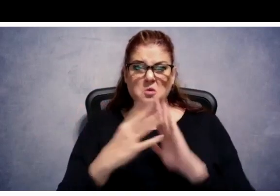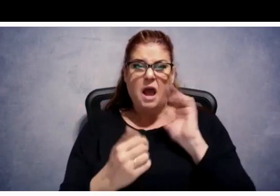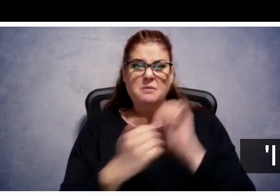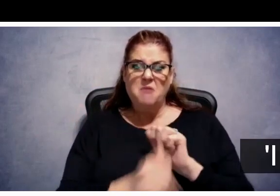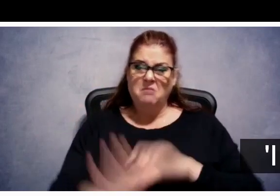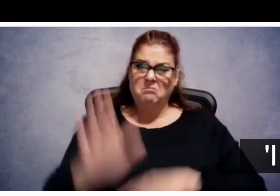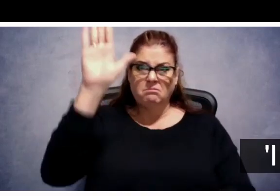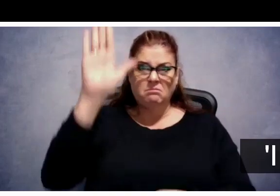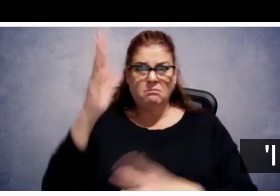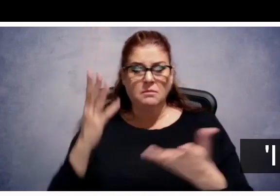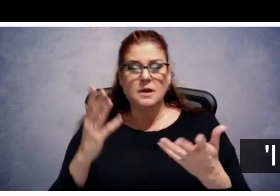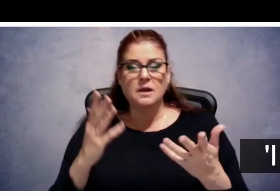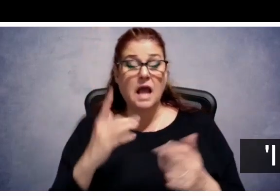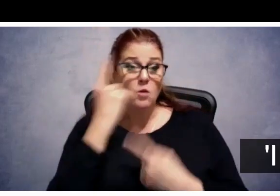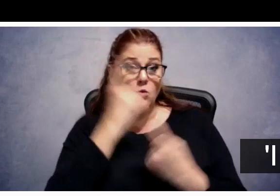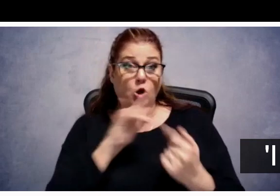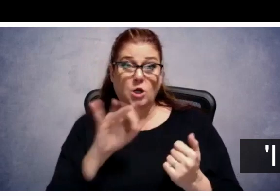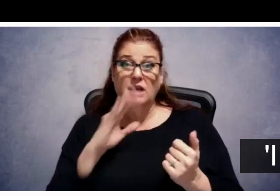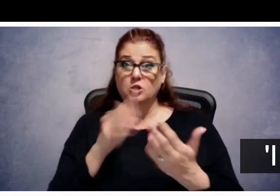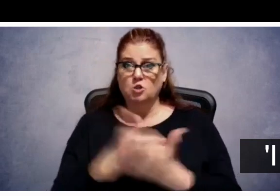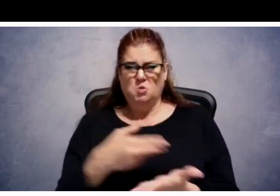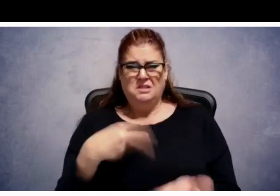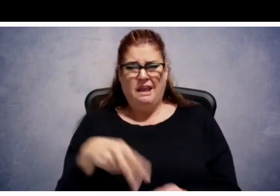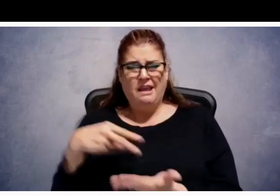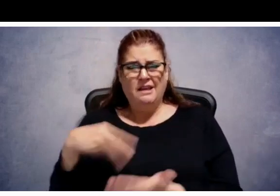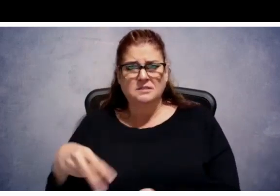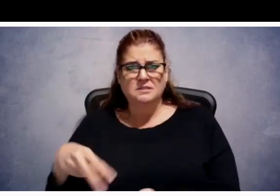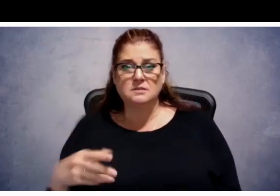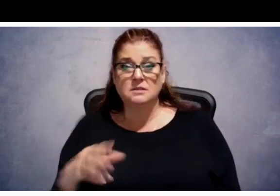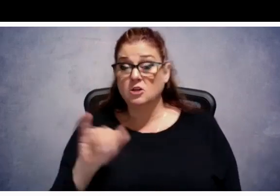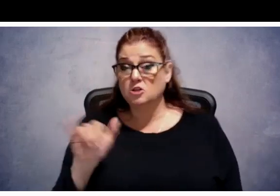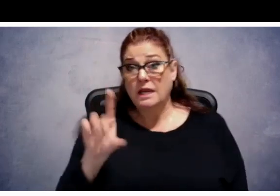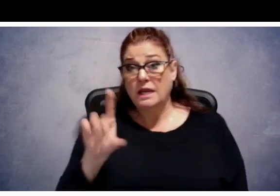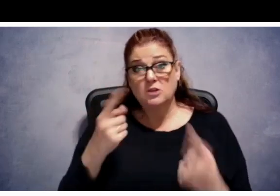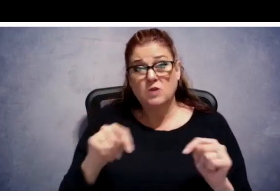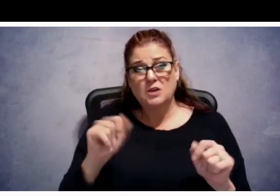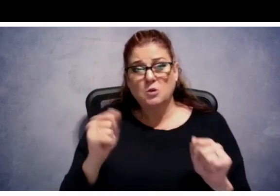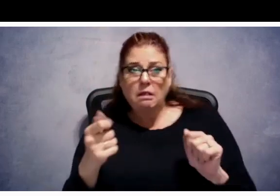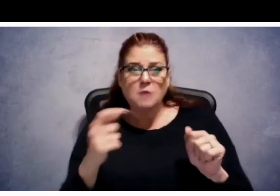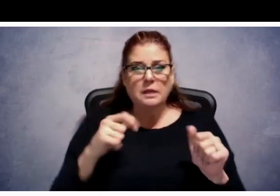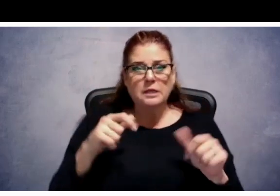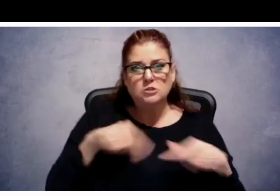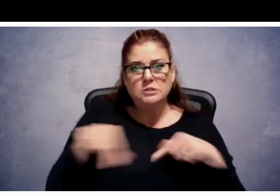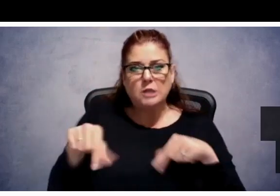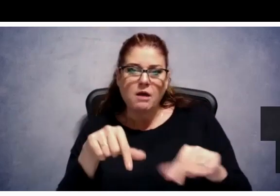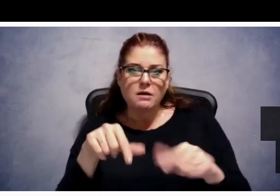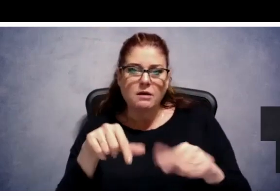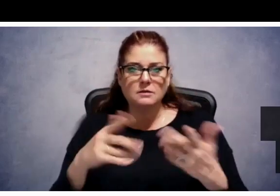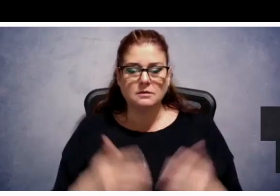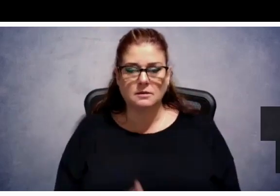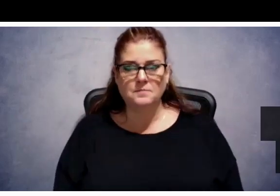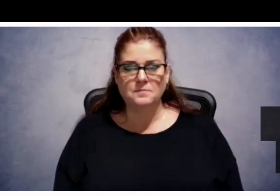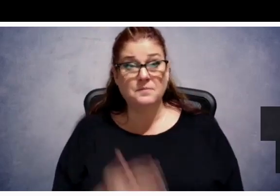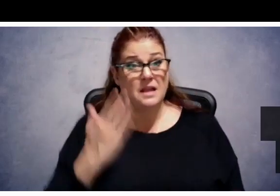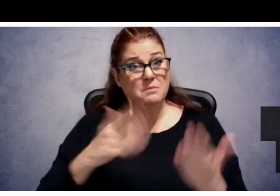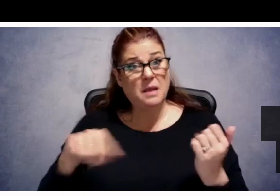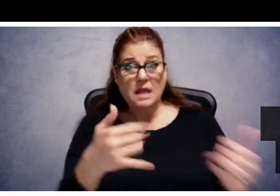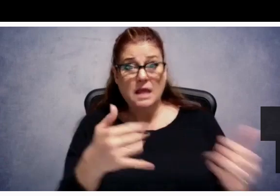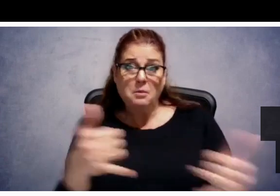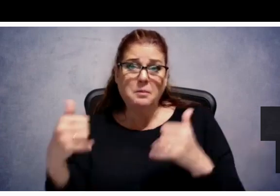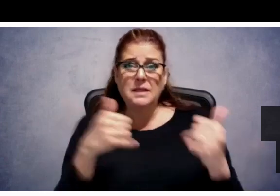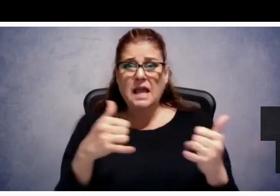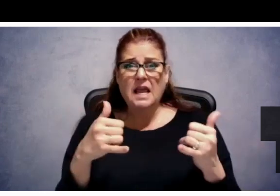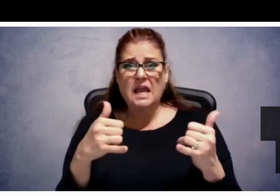pose. "I wonder if it's a new dance." JD tried to do a little jitterbug. "Maybe they were playing